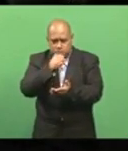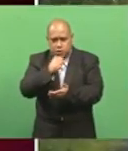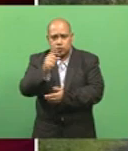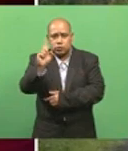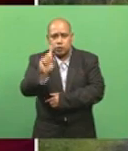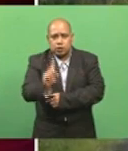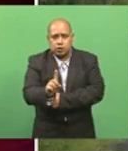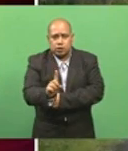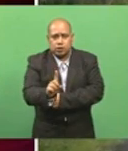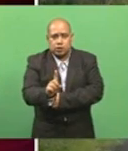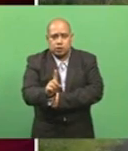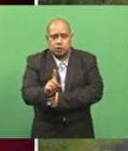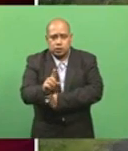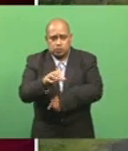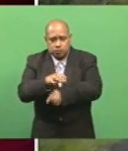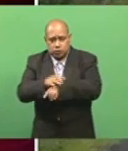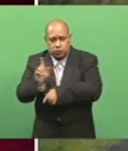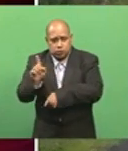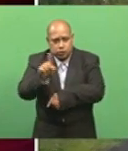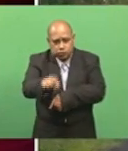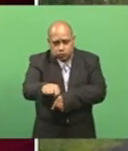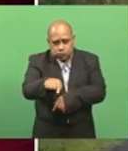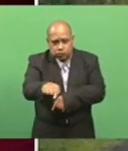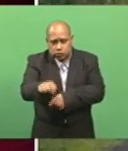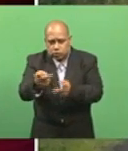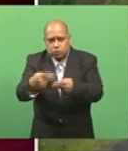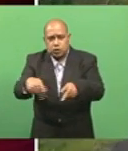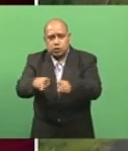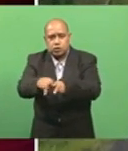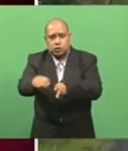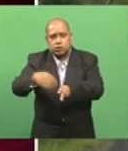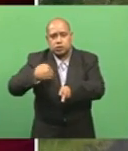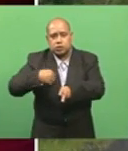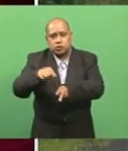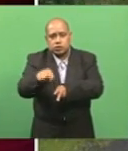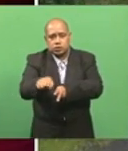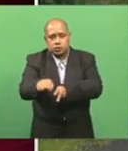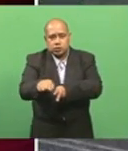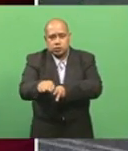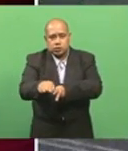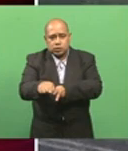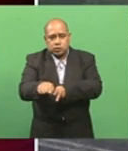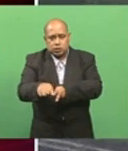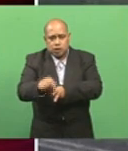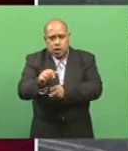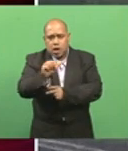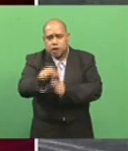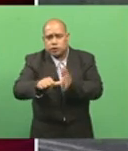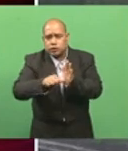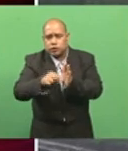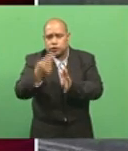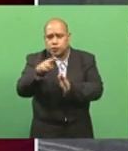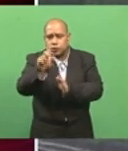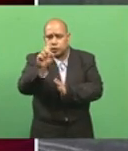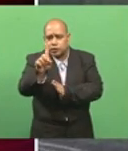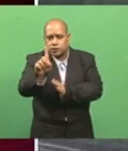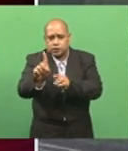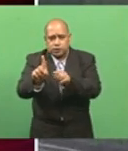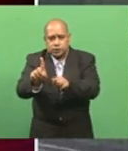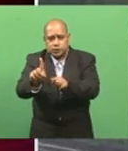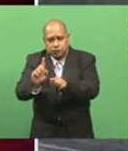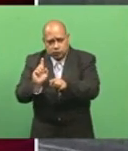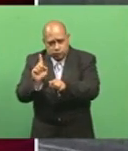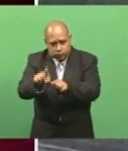the residence of the 21-year-old, our latest patient, to cordon off the settlement. Now, the settlement